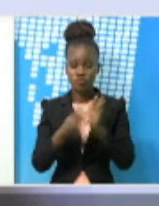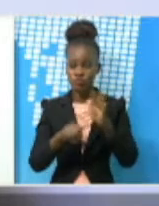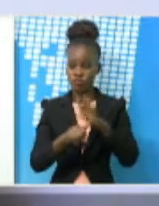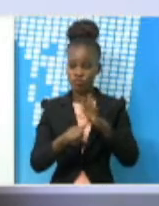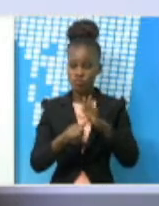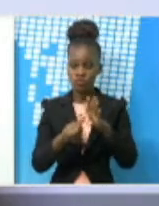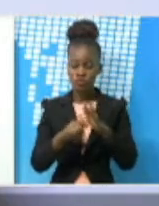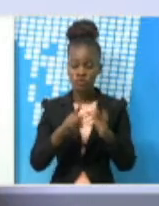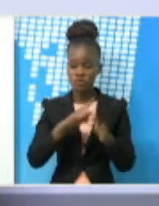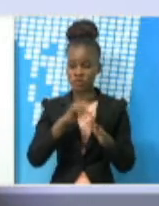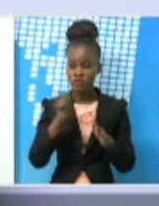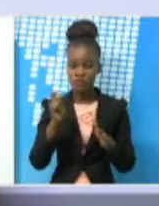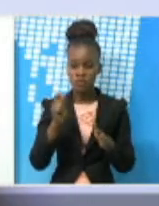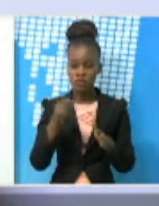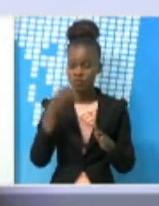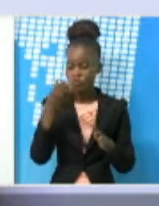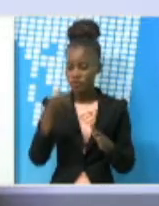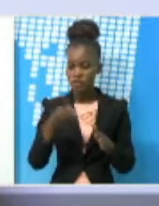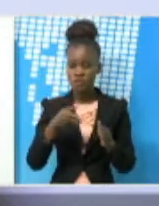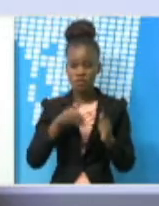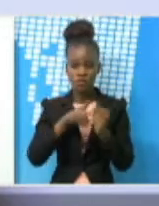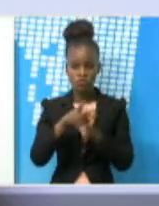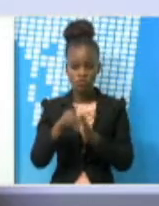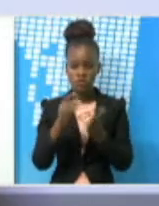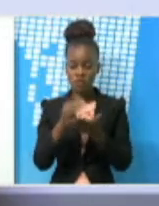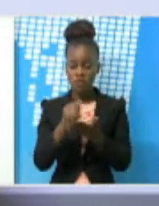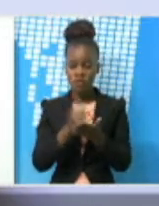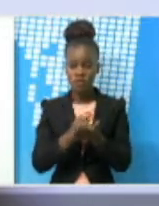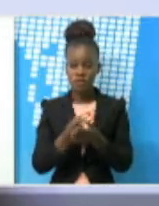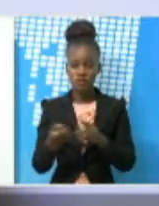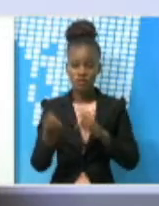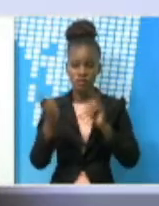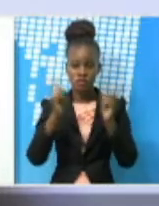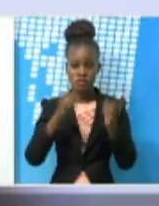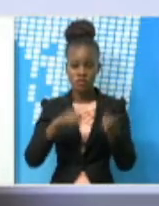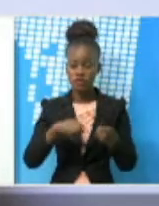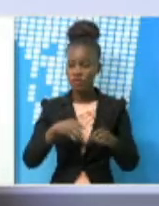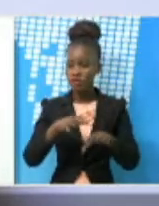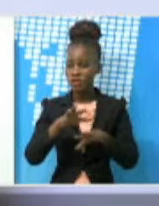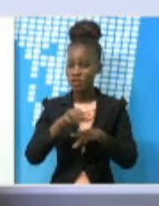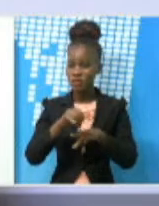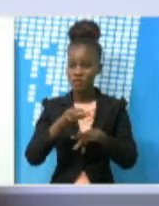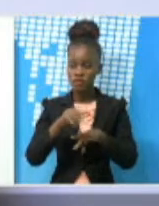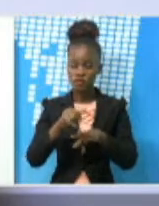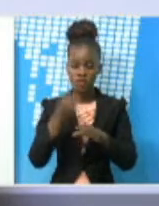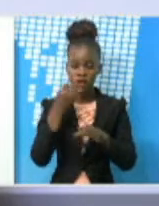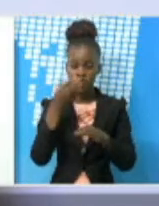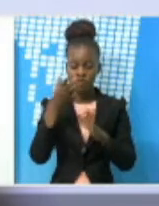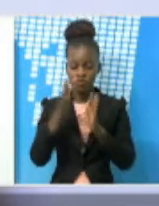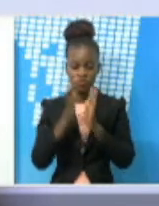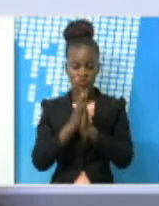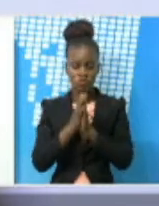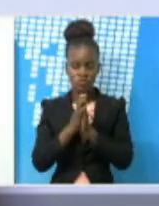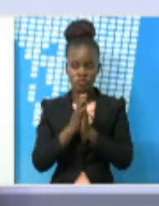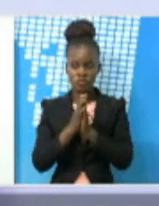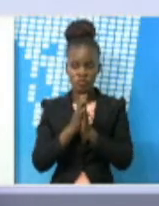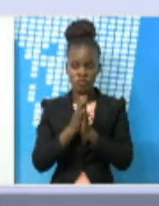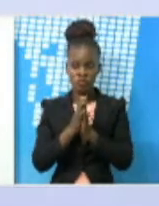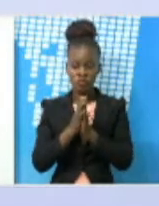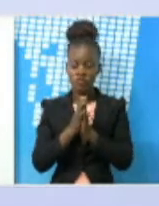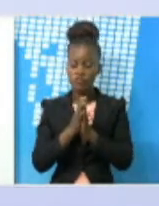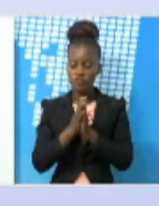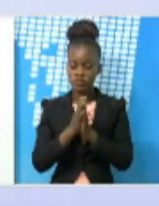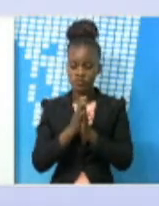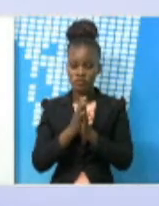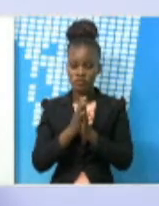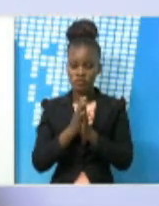Debt Directorate to mobilize this resource. And we are going to use banks like a